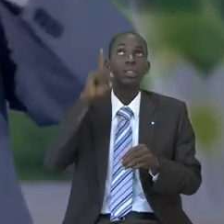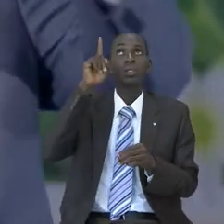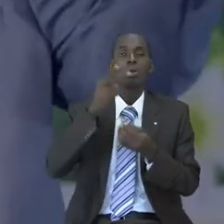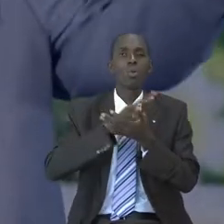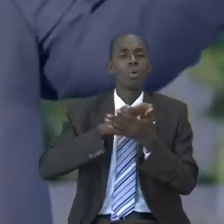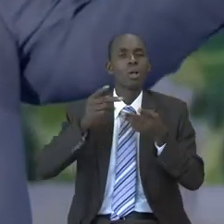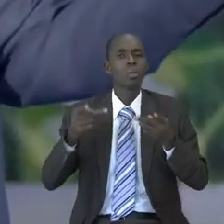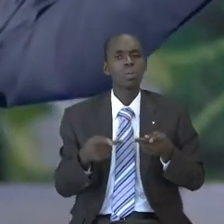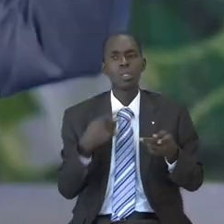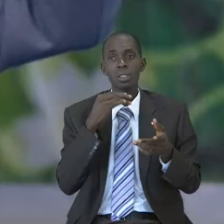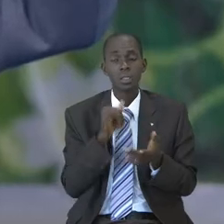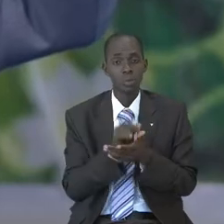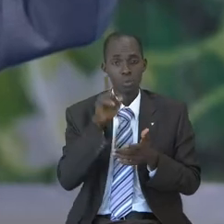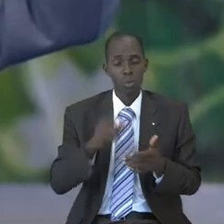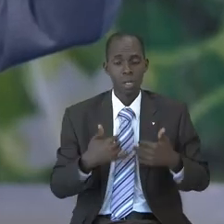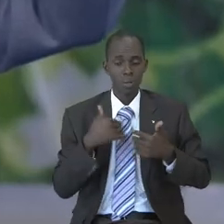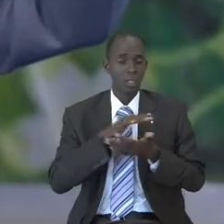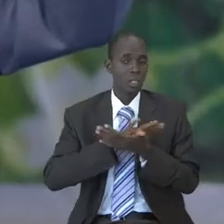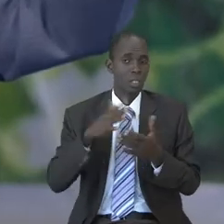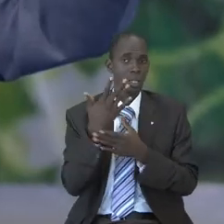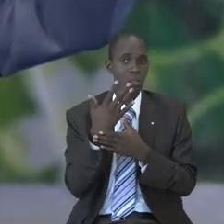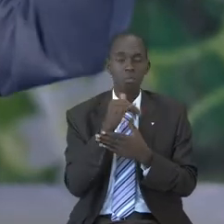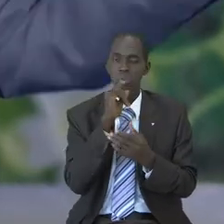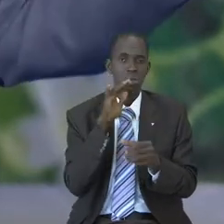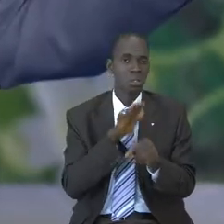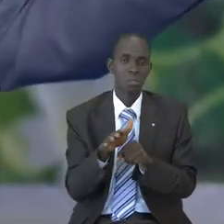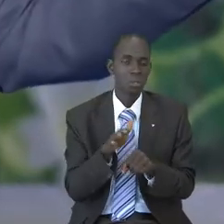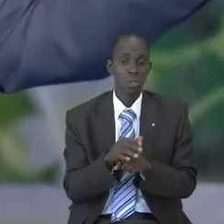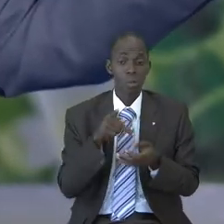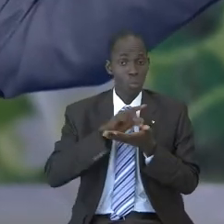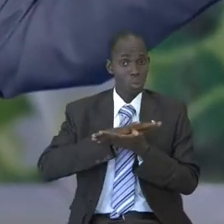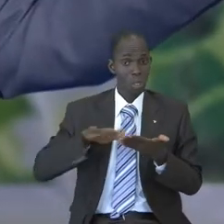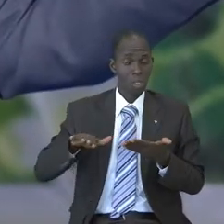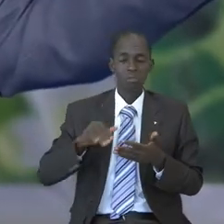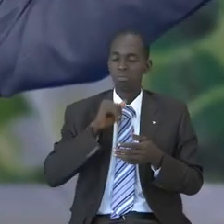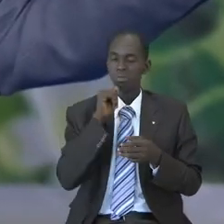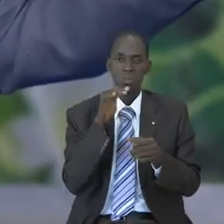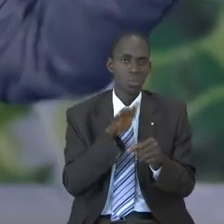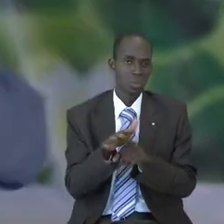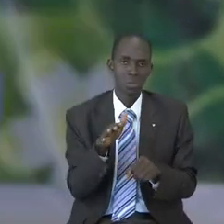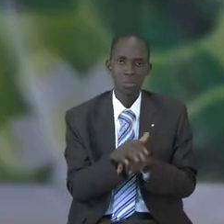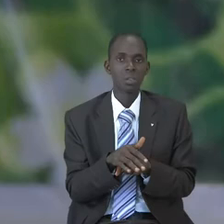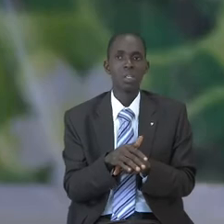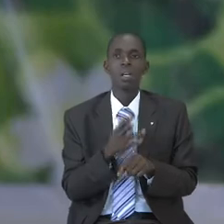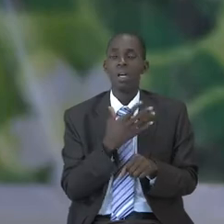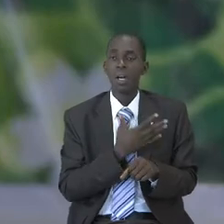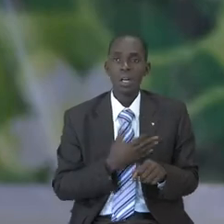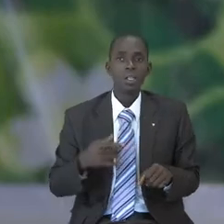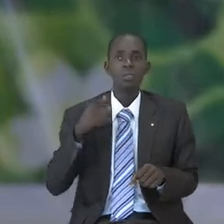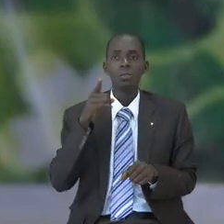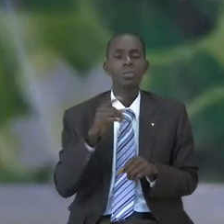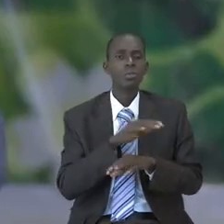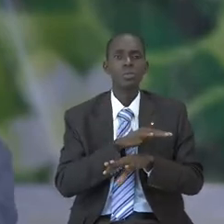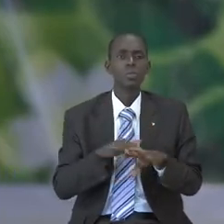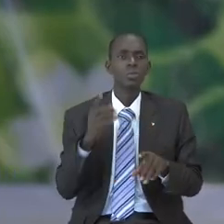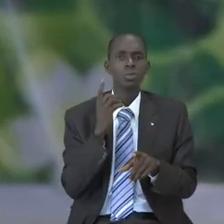said, you have clean hands, that's not enough. Pure heart, don't stop there. And you don't lift up